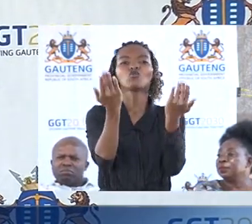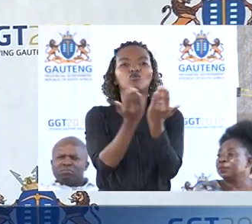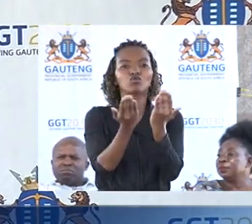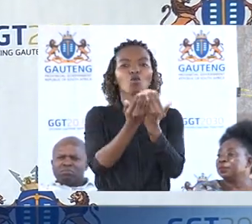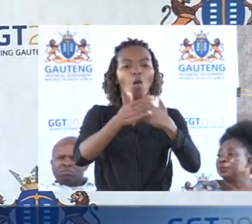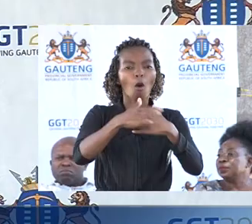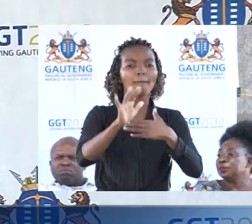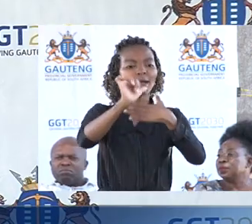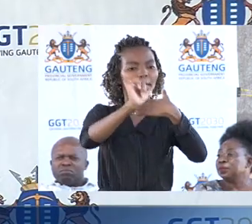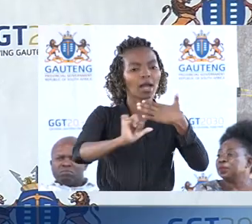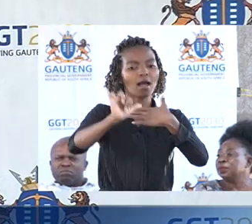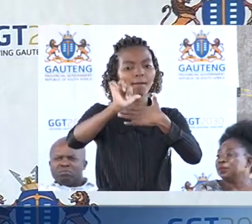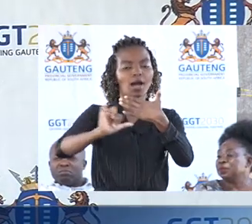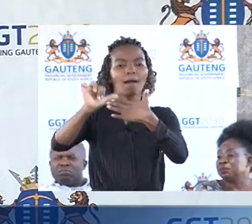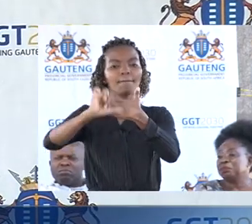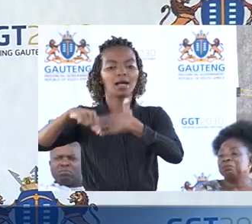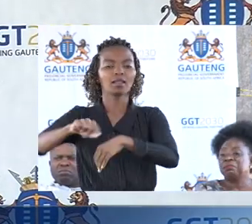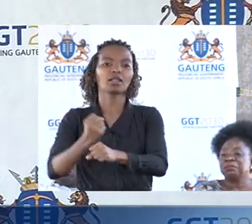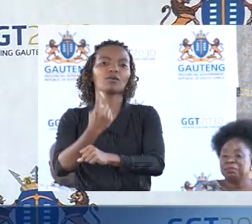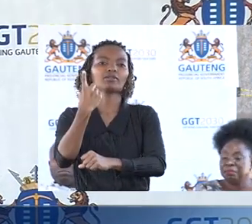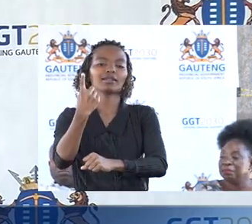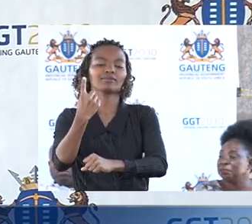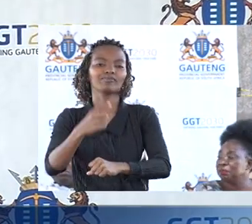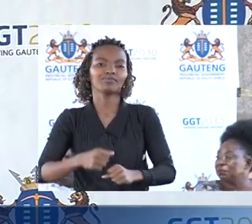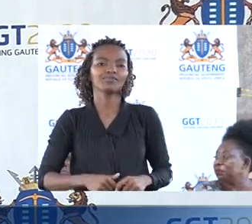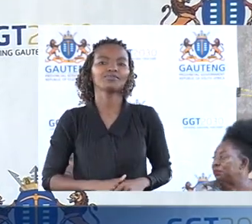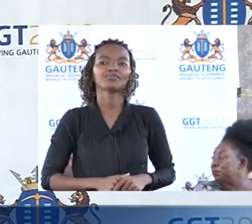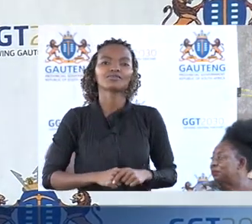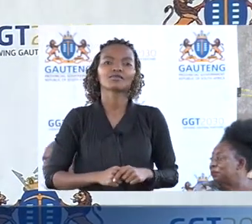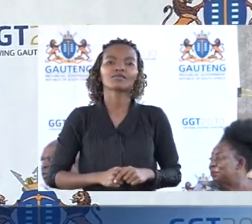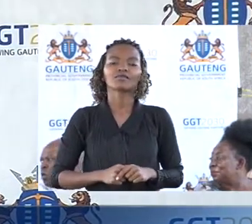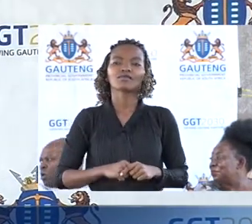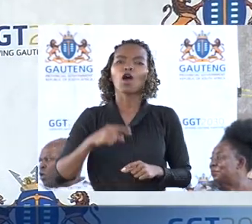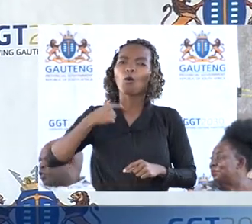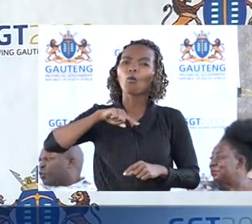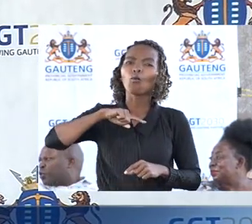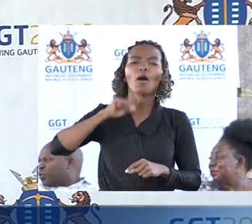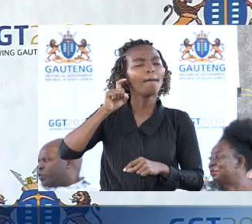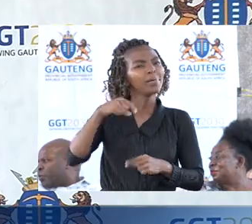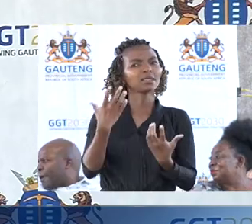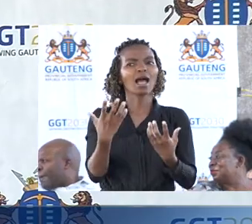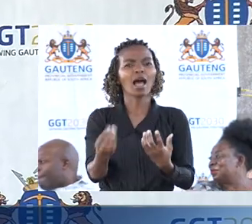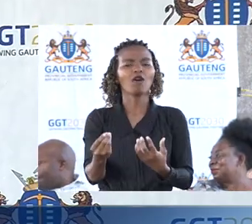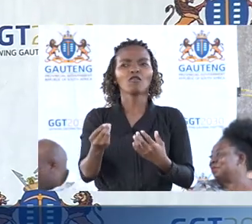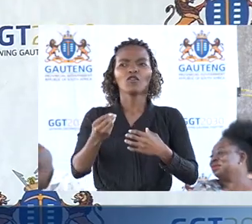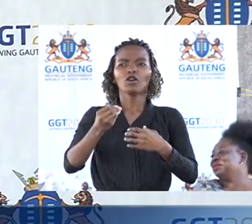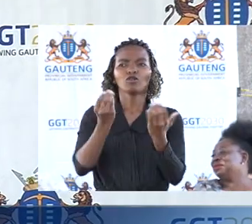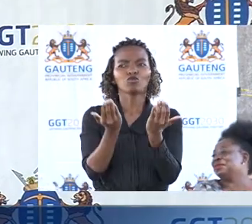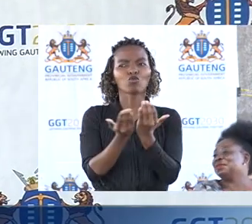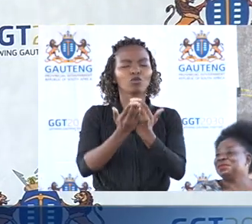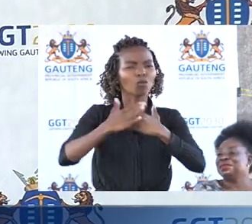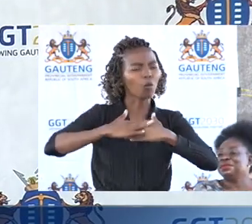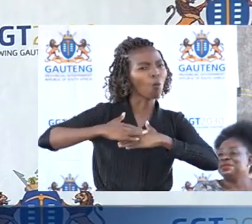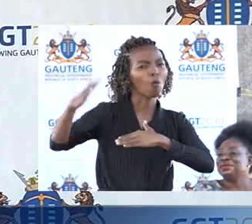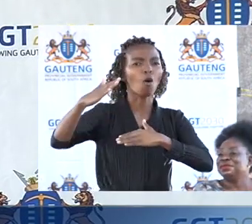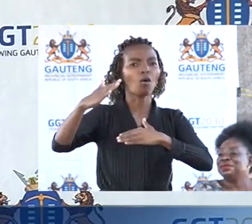school every month in Gauteng. We must have more schools than any other province in